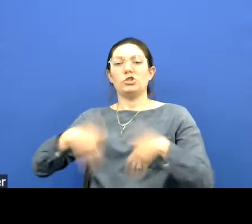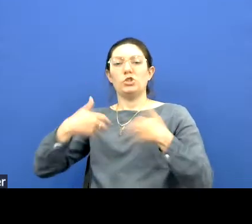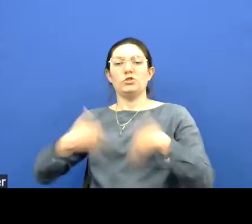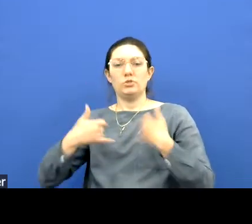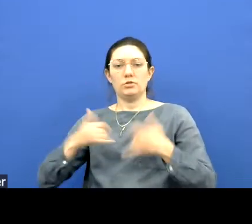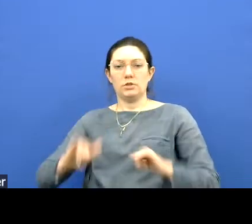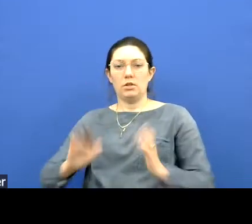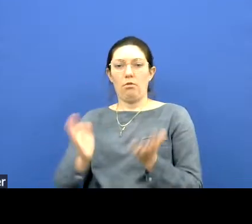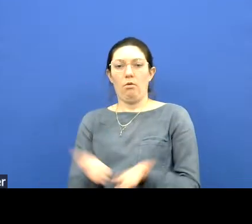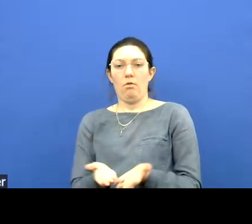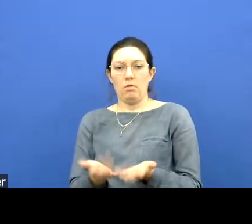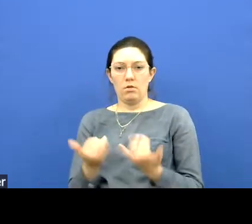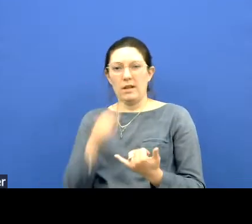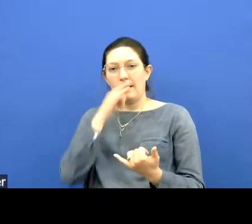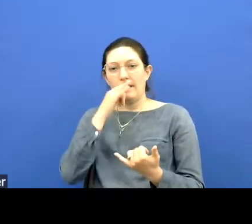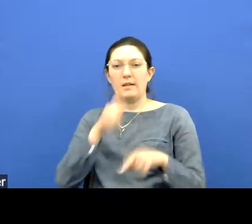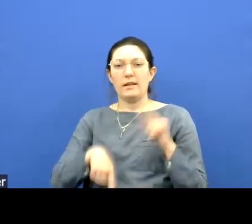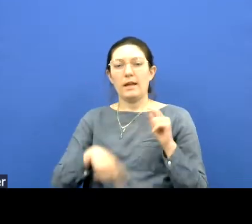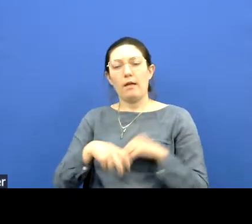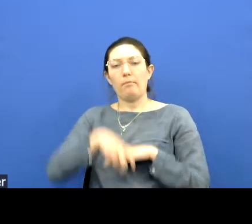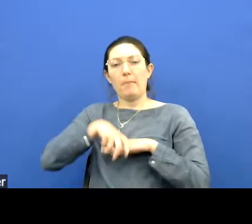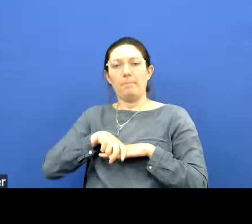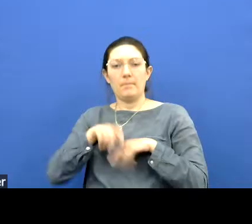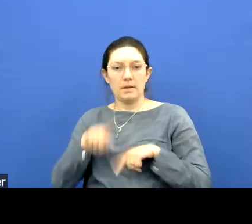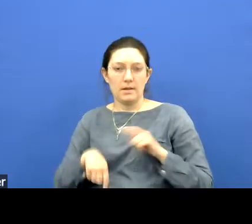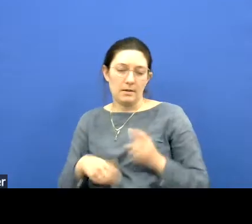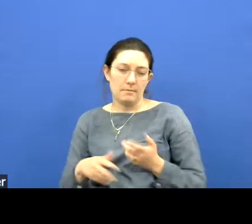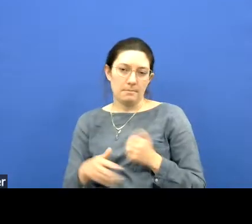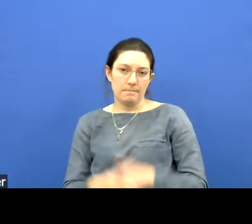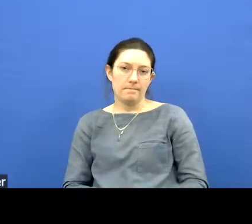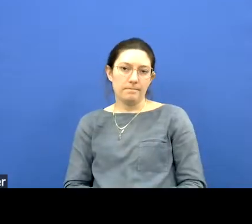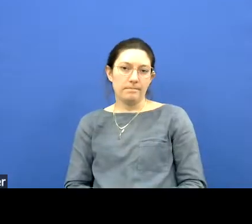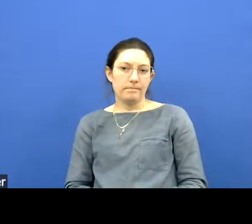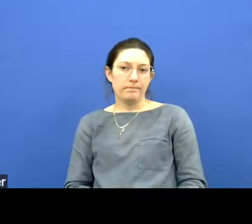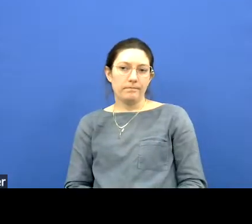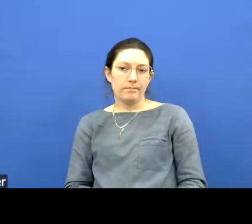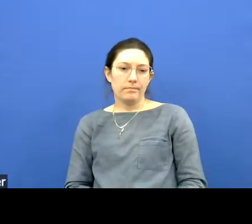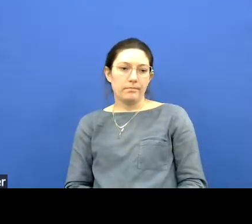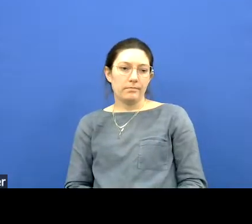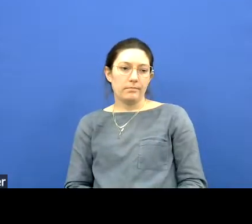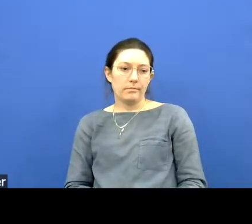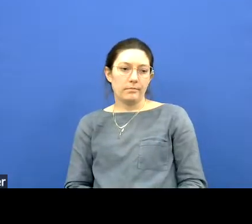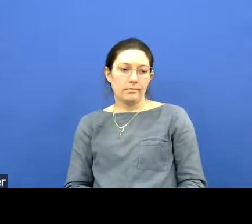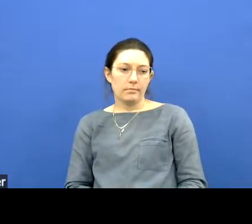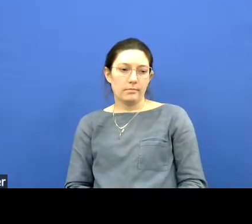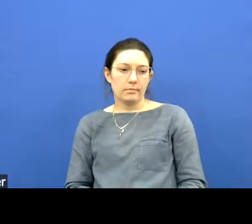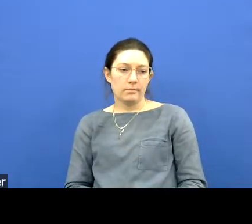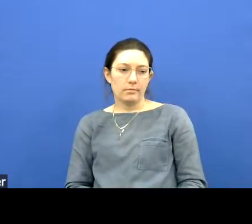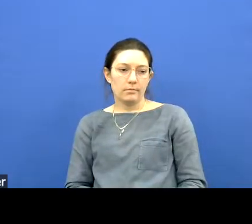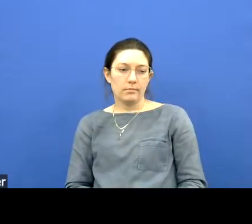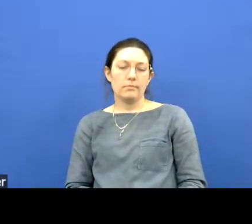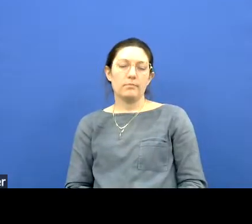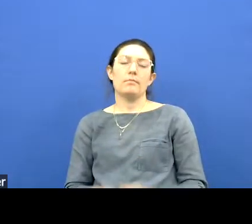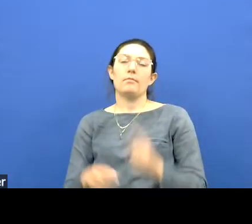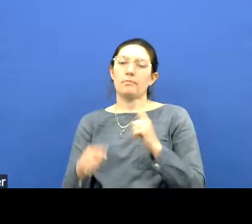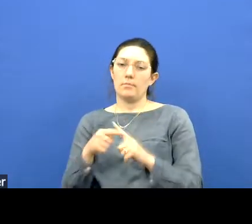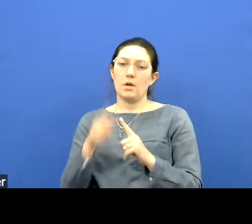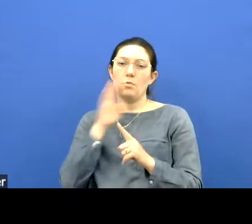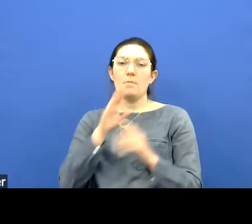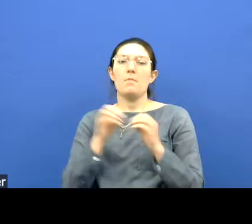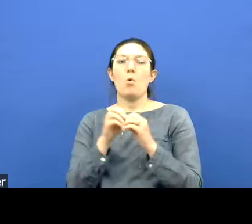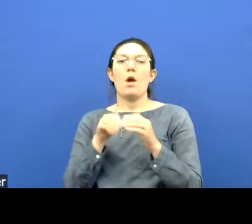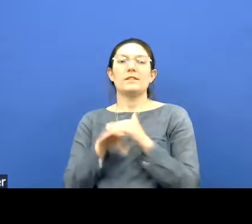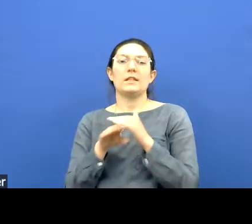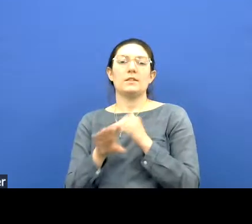and now little kids can actually make it up into the swings. But it will also allow it to be more accessible. So